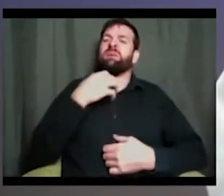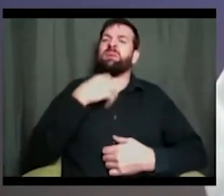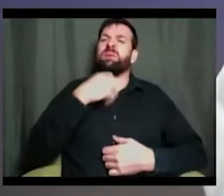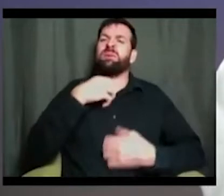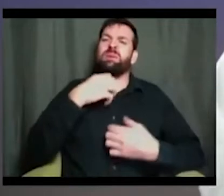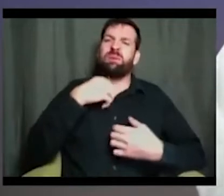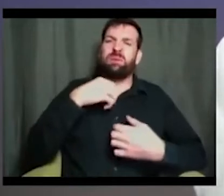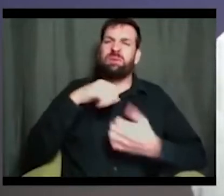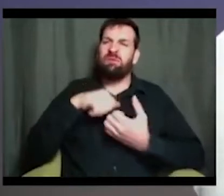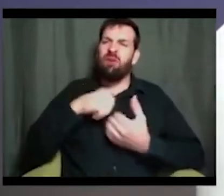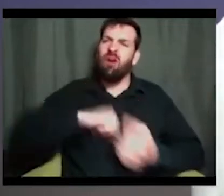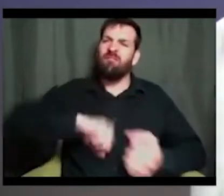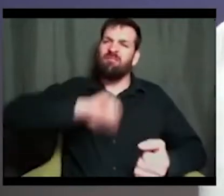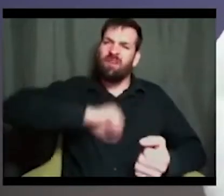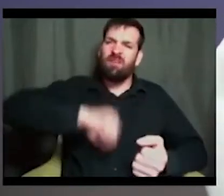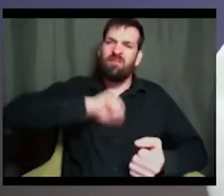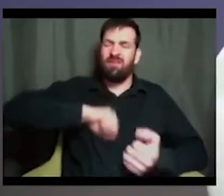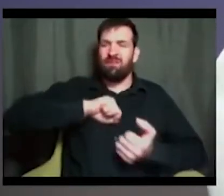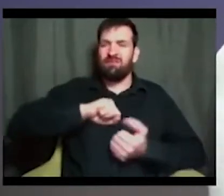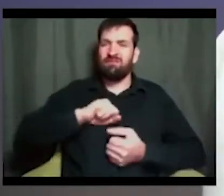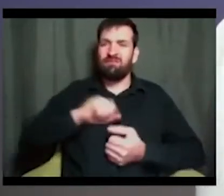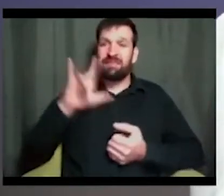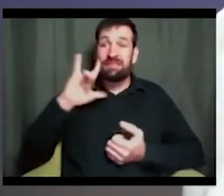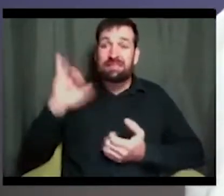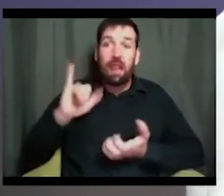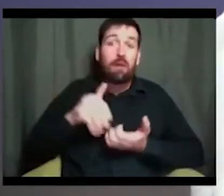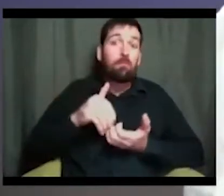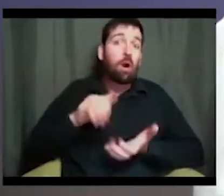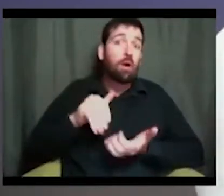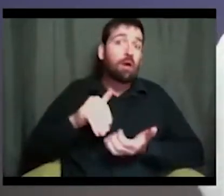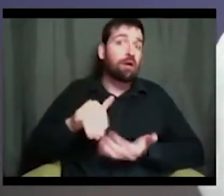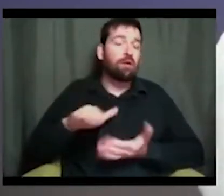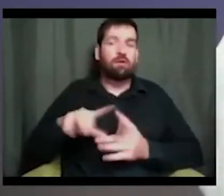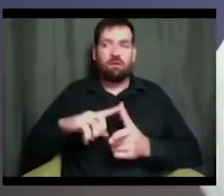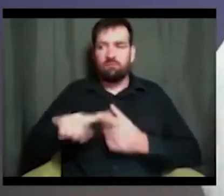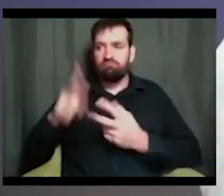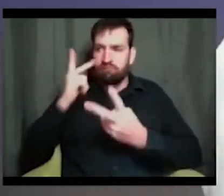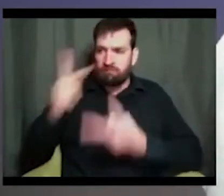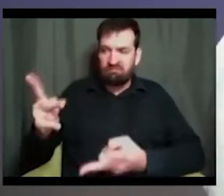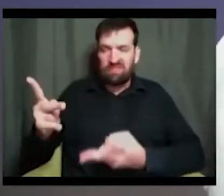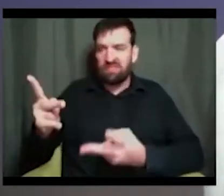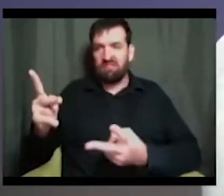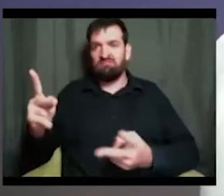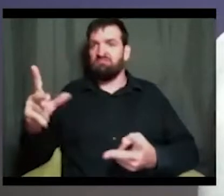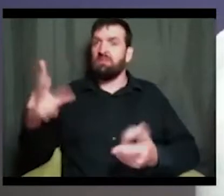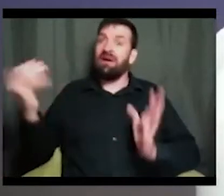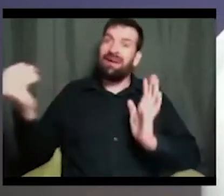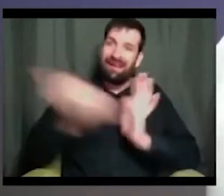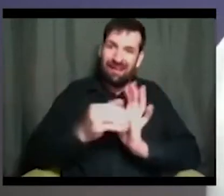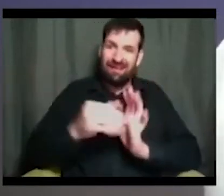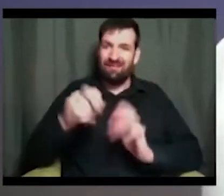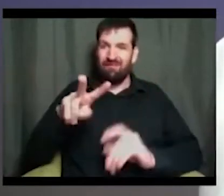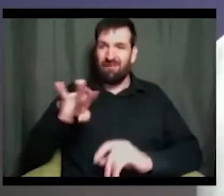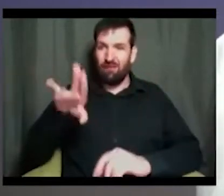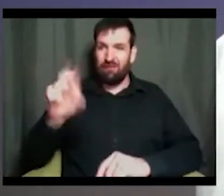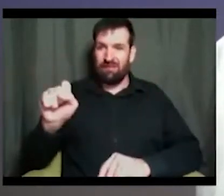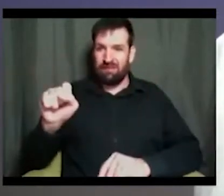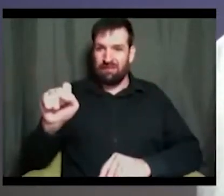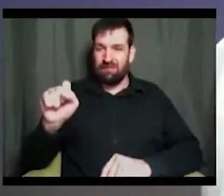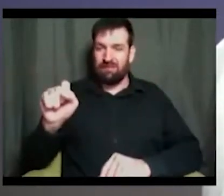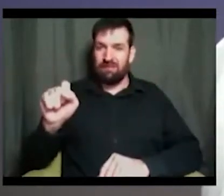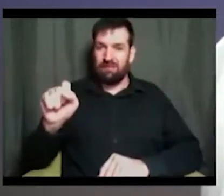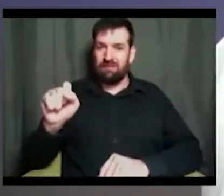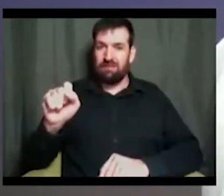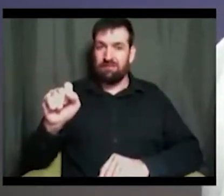my kid went to bed perfect and wakes up. So again, we've seen, just another viral illness that has kind of come back that has kind of been out of